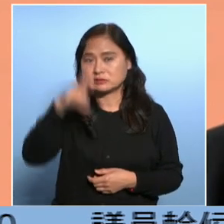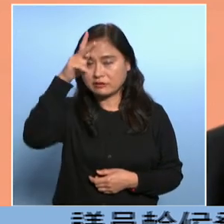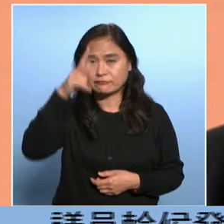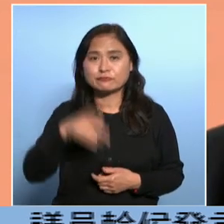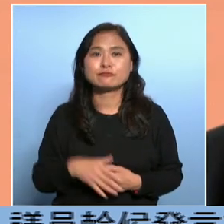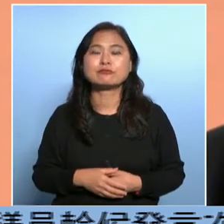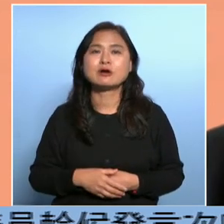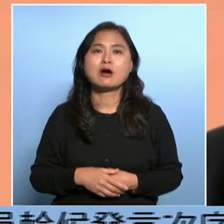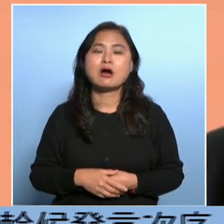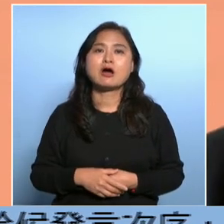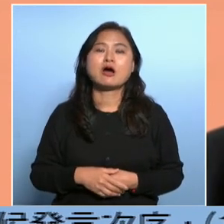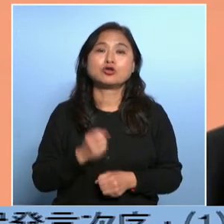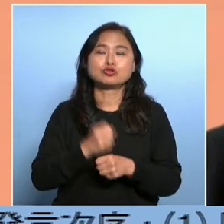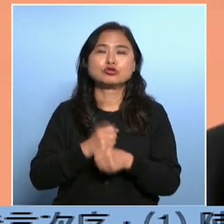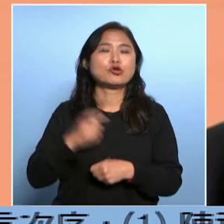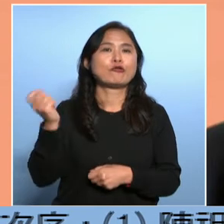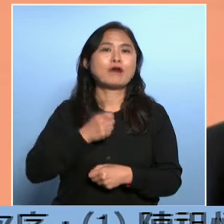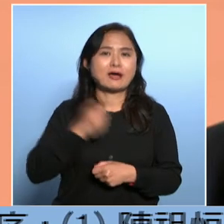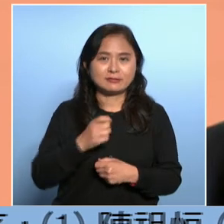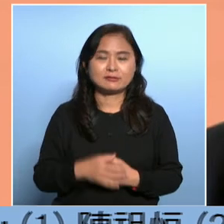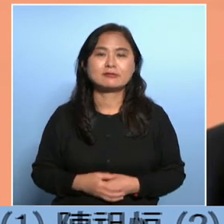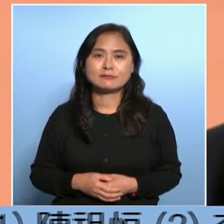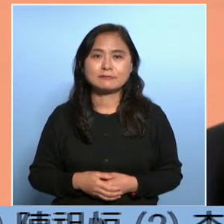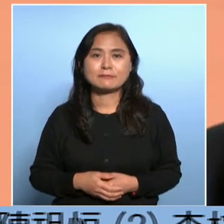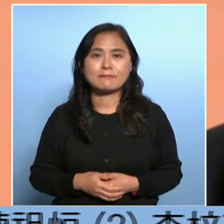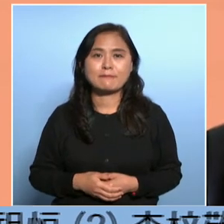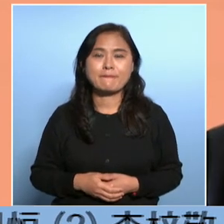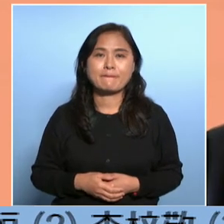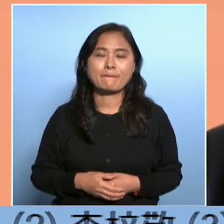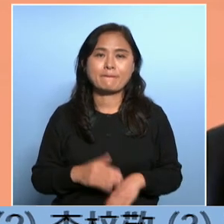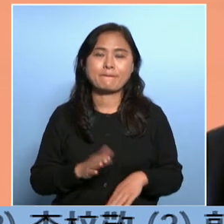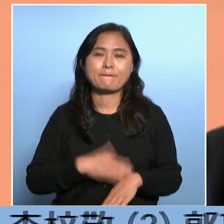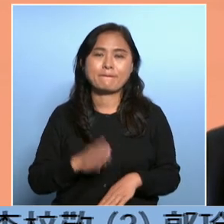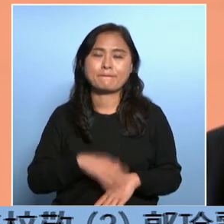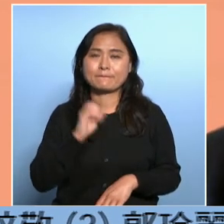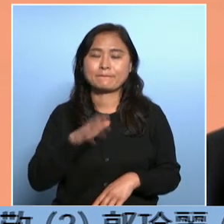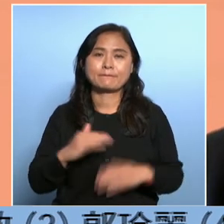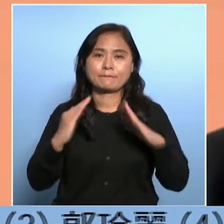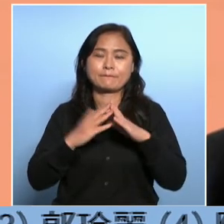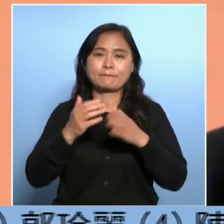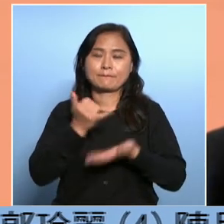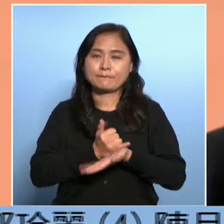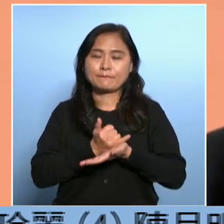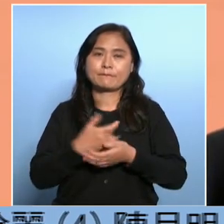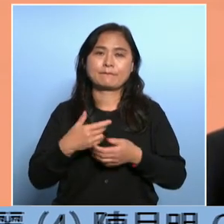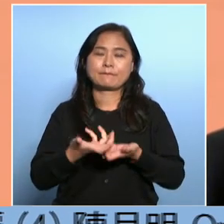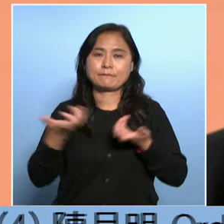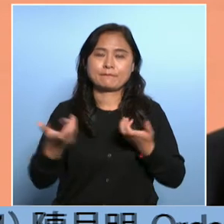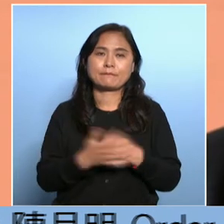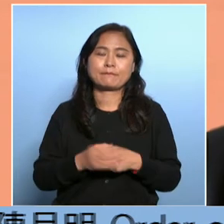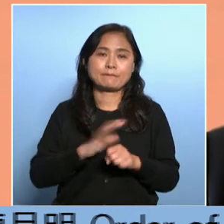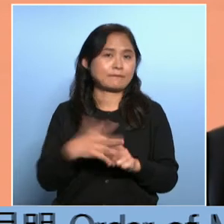this. I just hope that such measures can be